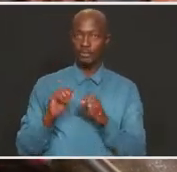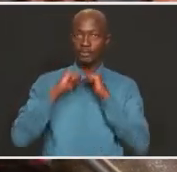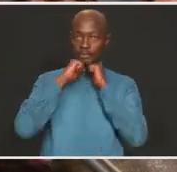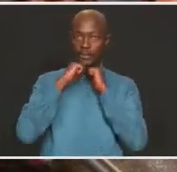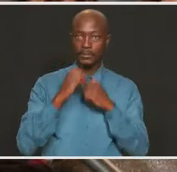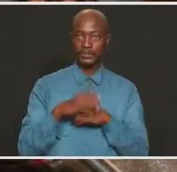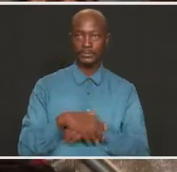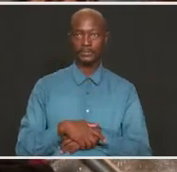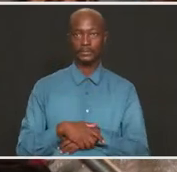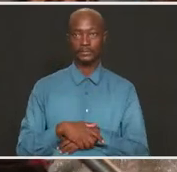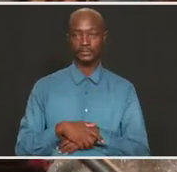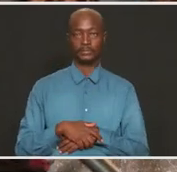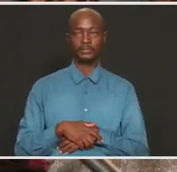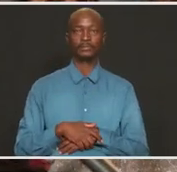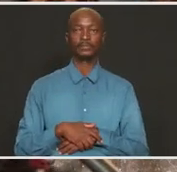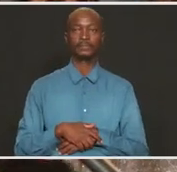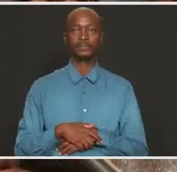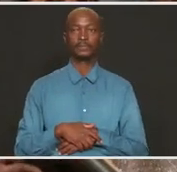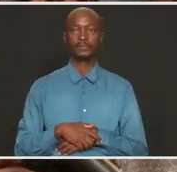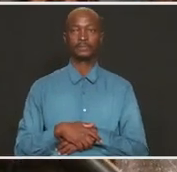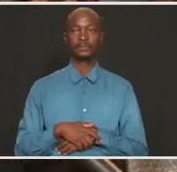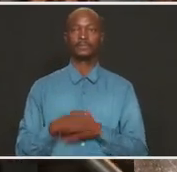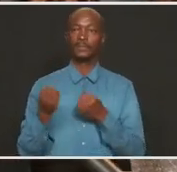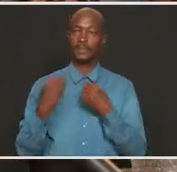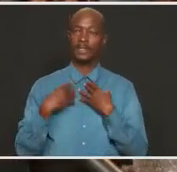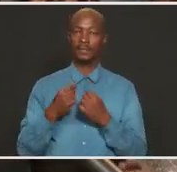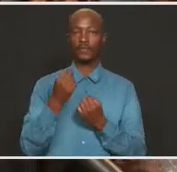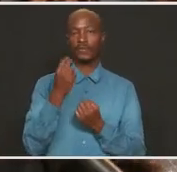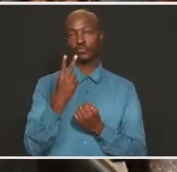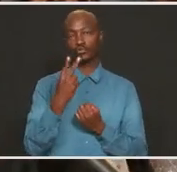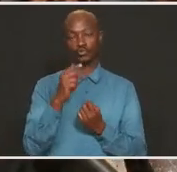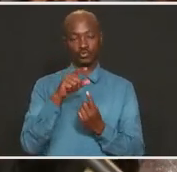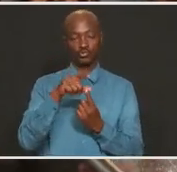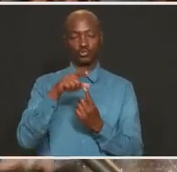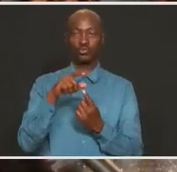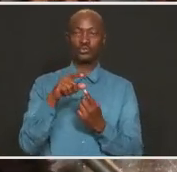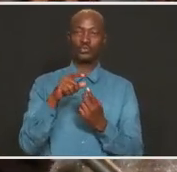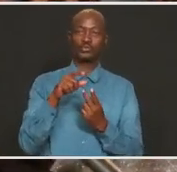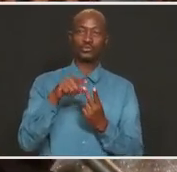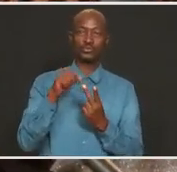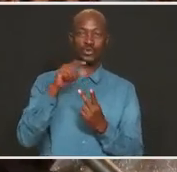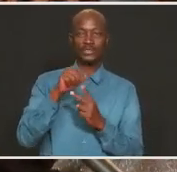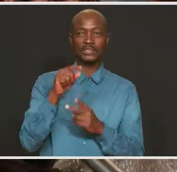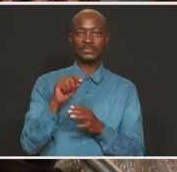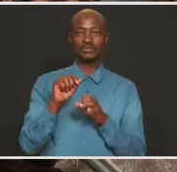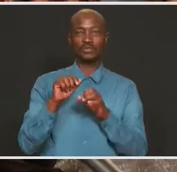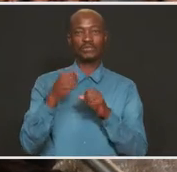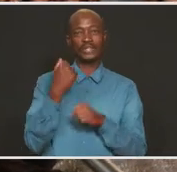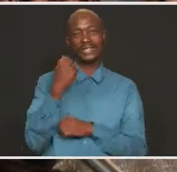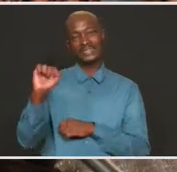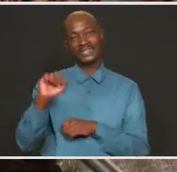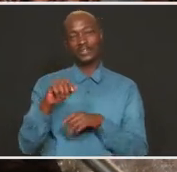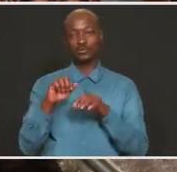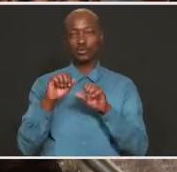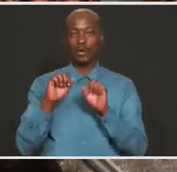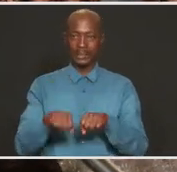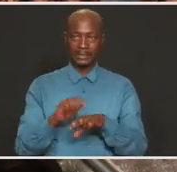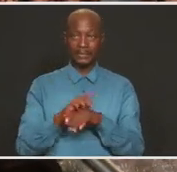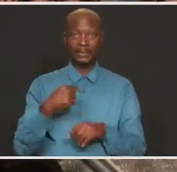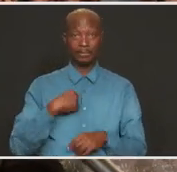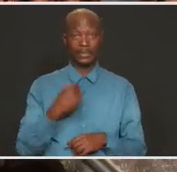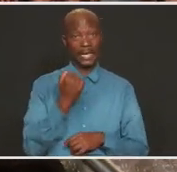and being given two choices of reject or accept I I reject